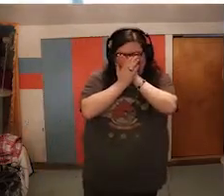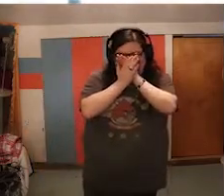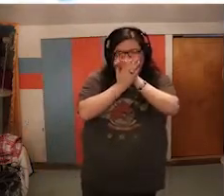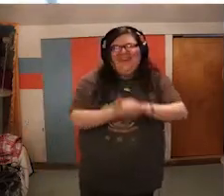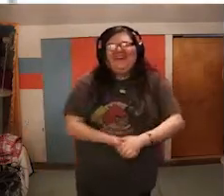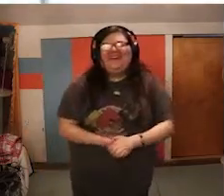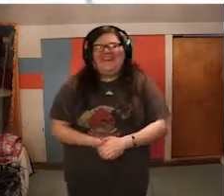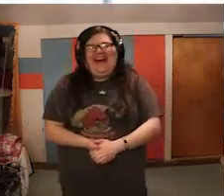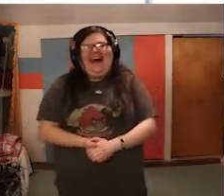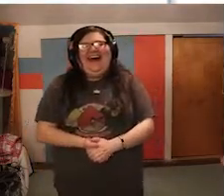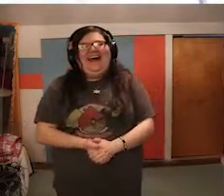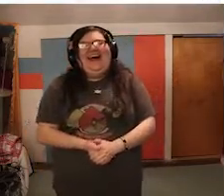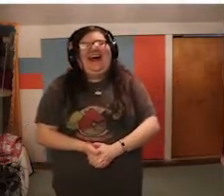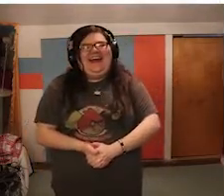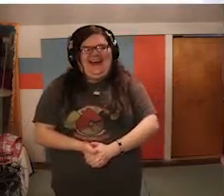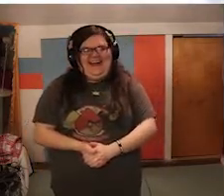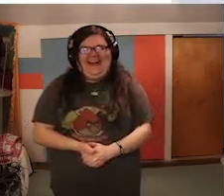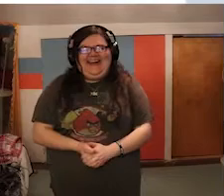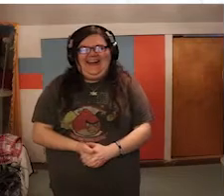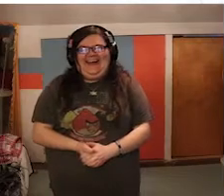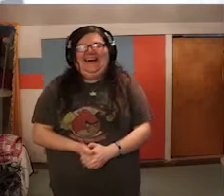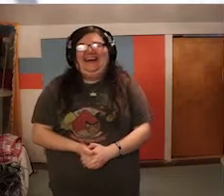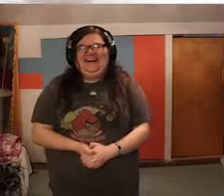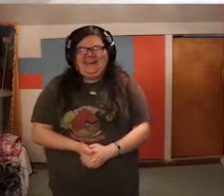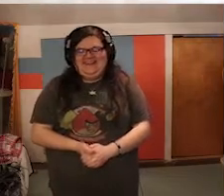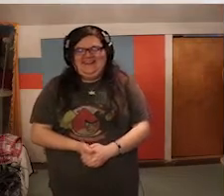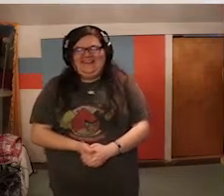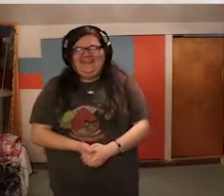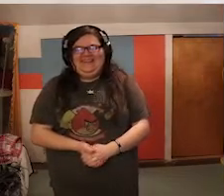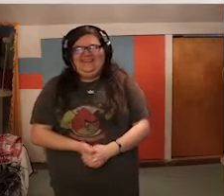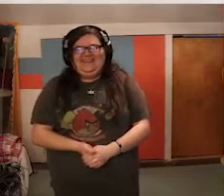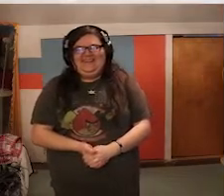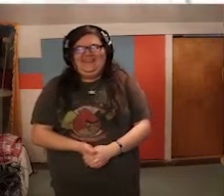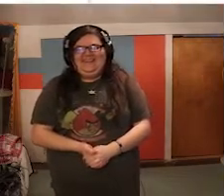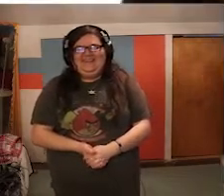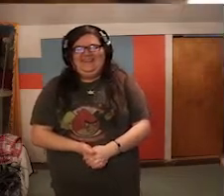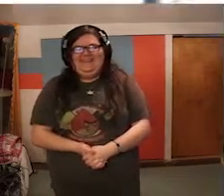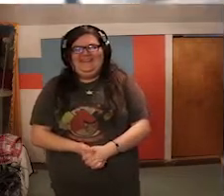What? I don't know. What? I don't understand. I'm going to set my video up. I want the camera, everything.